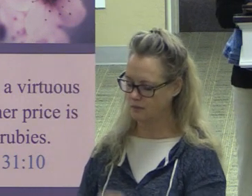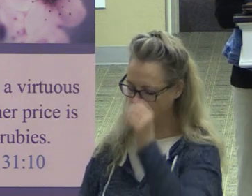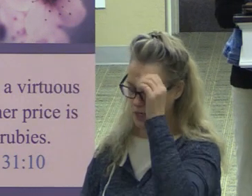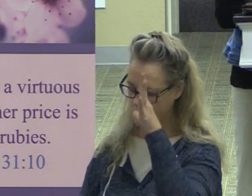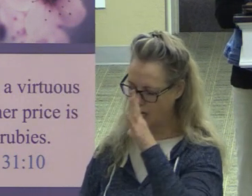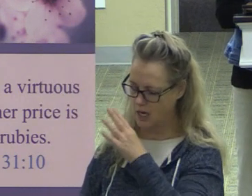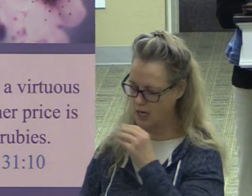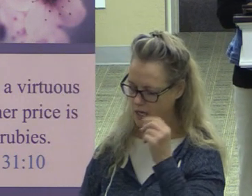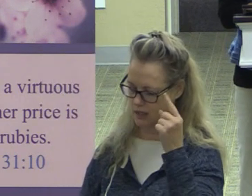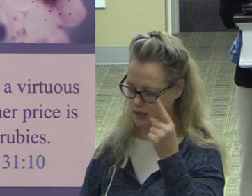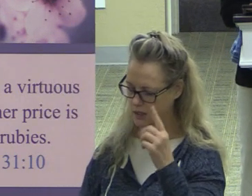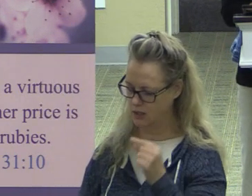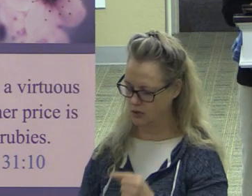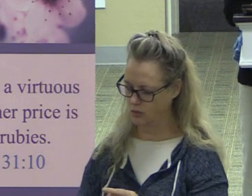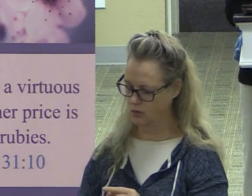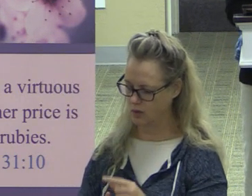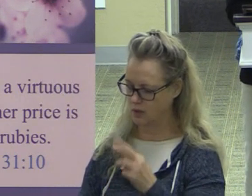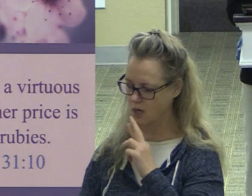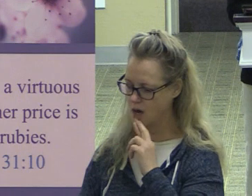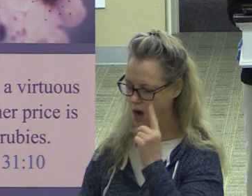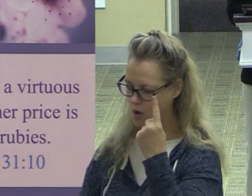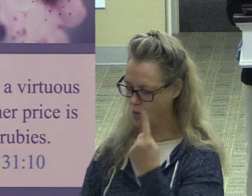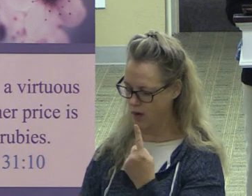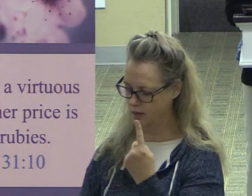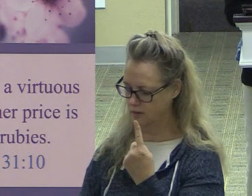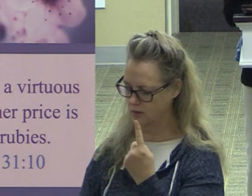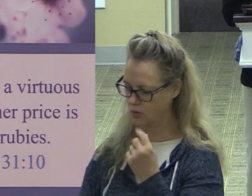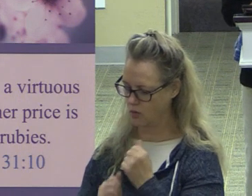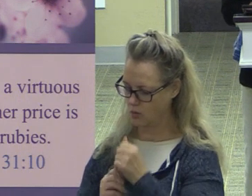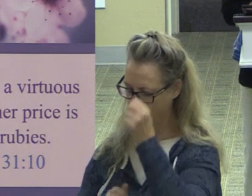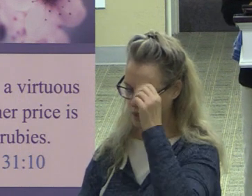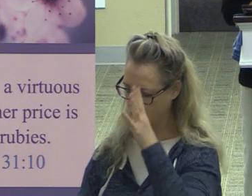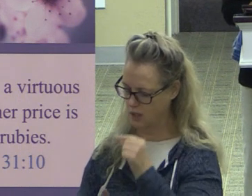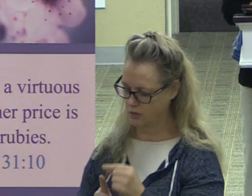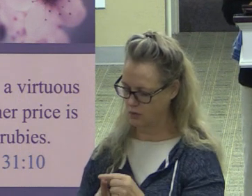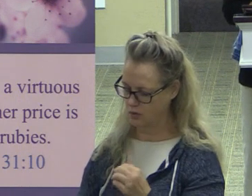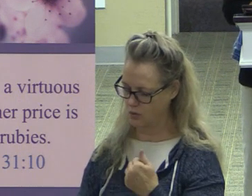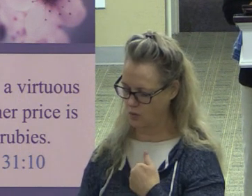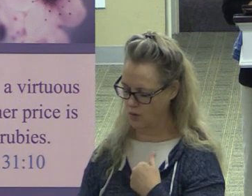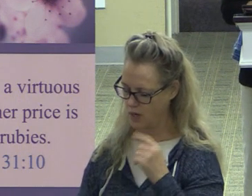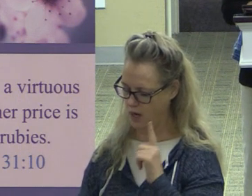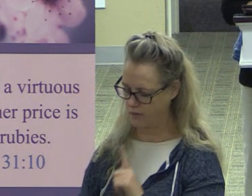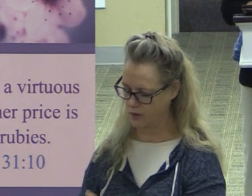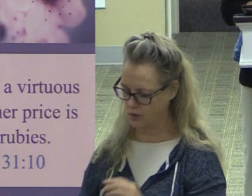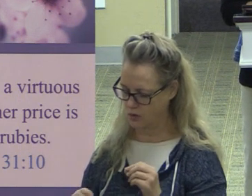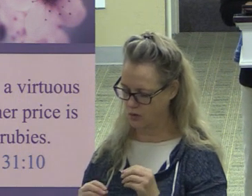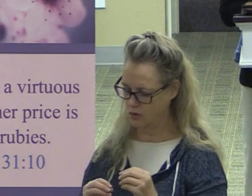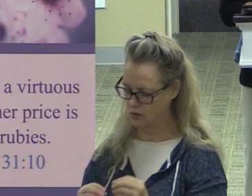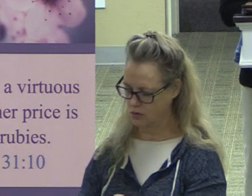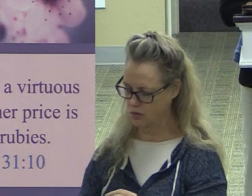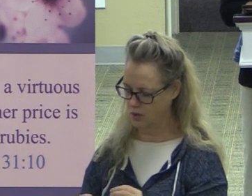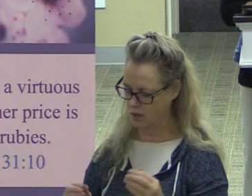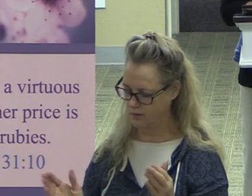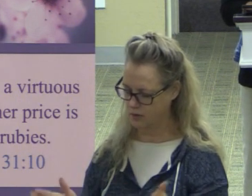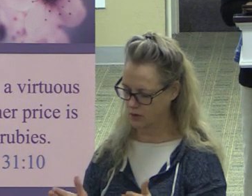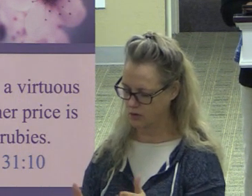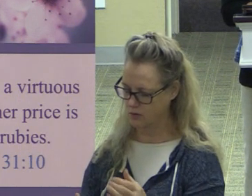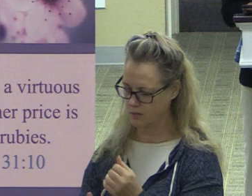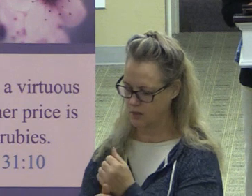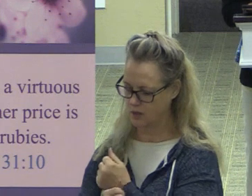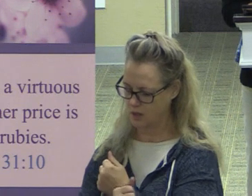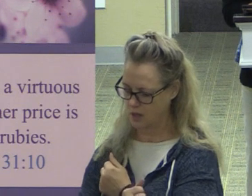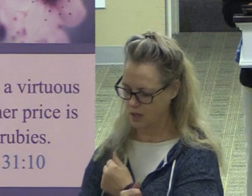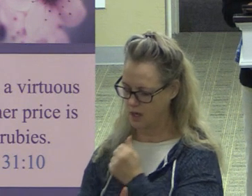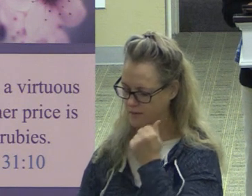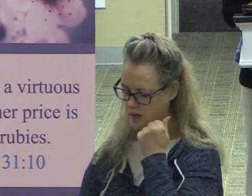God and his word are one. With God's word, we have the Lord to give us encouragement and love daily.